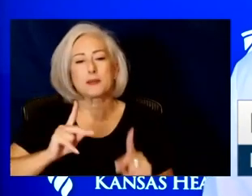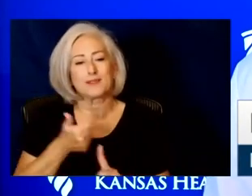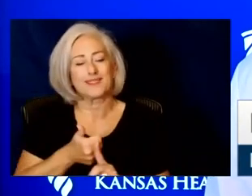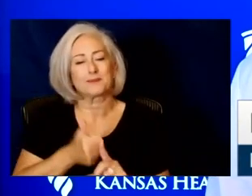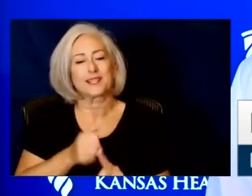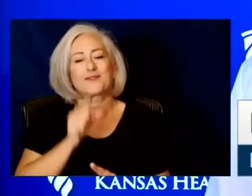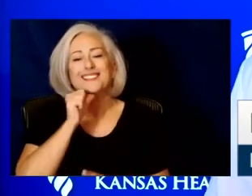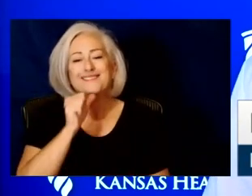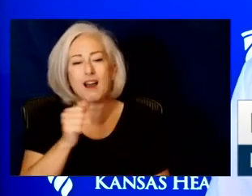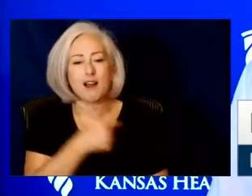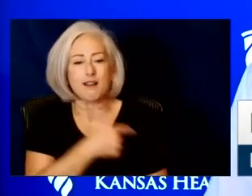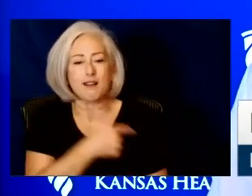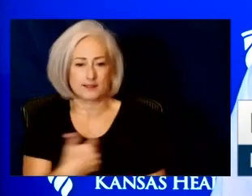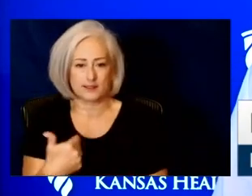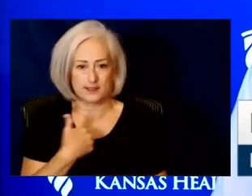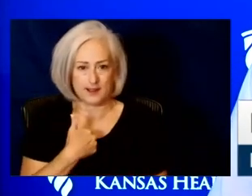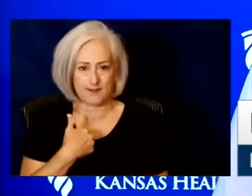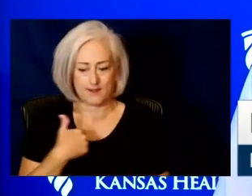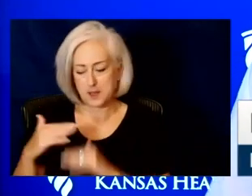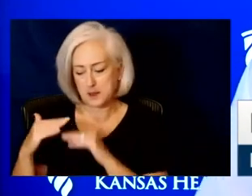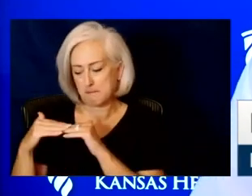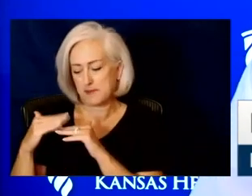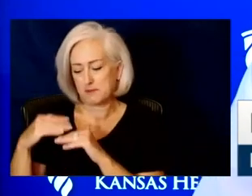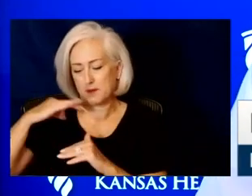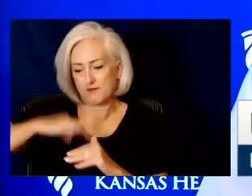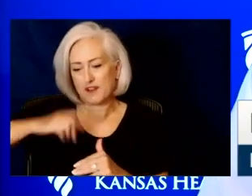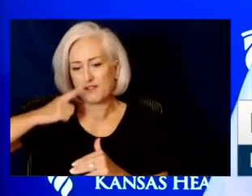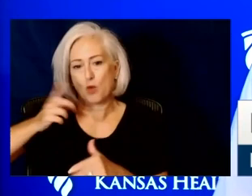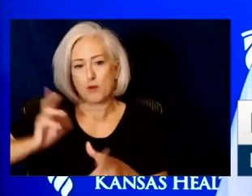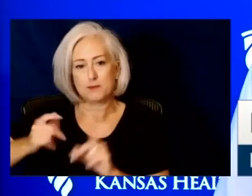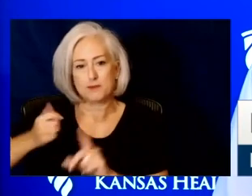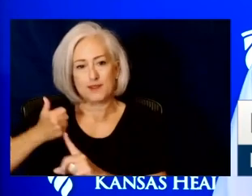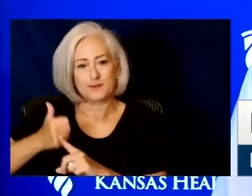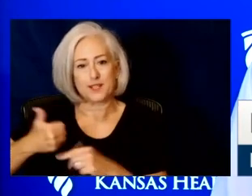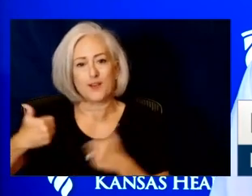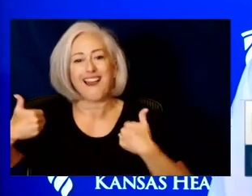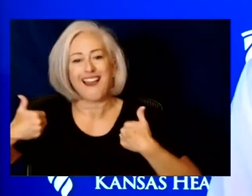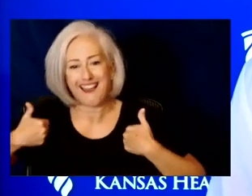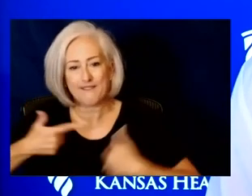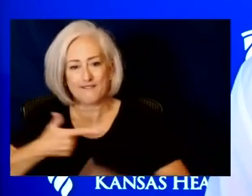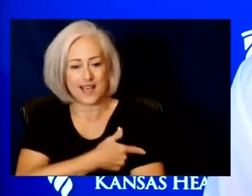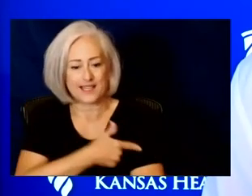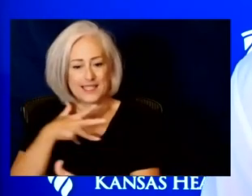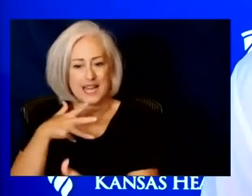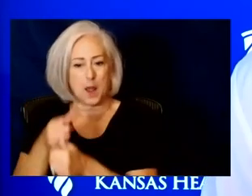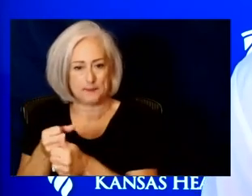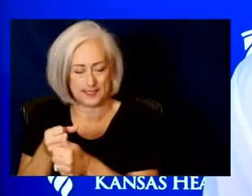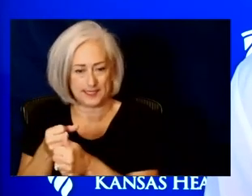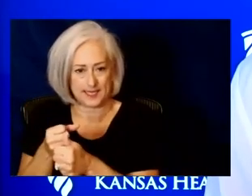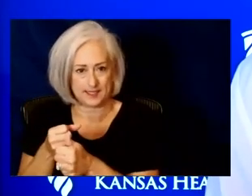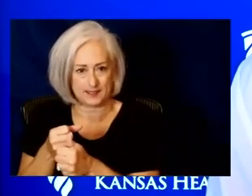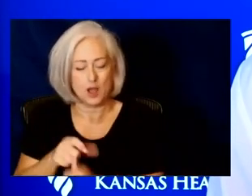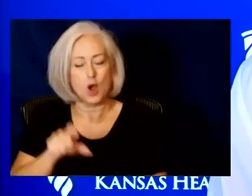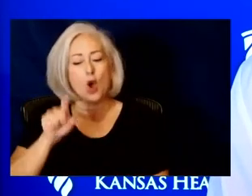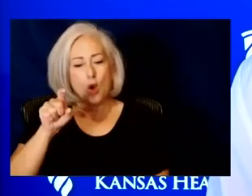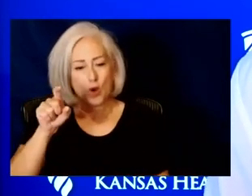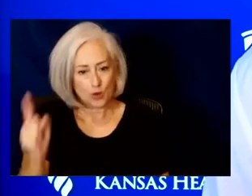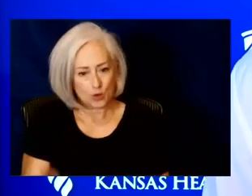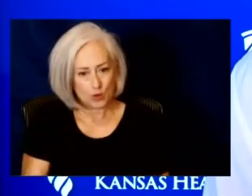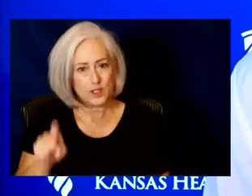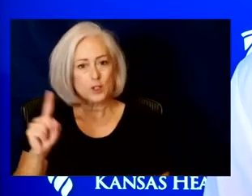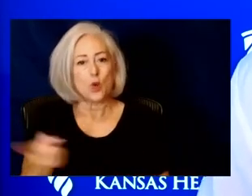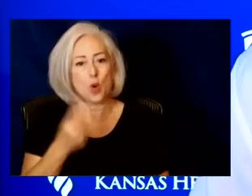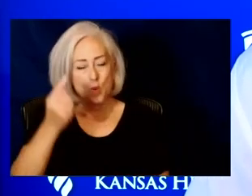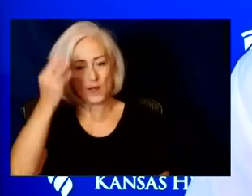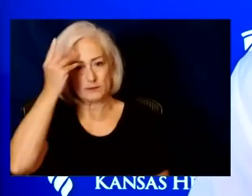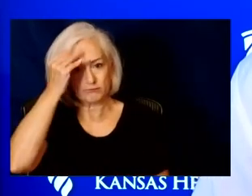Very minimal benefit for those that are vaccinated and up to date. And especially, like you said, Steve, I think we always have to consider in this talk about COVID and